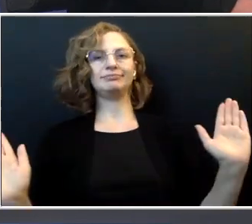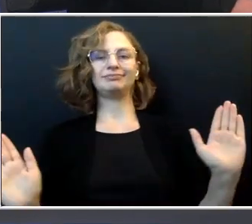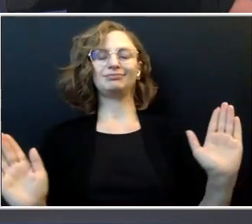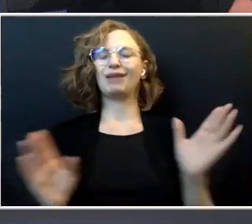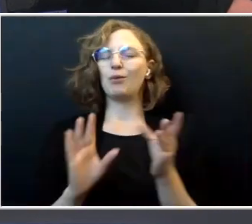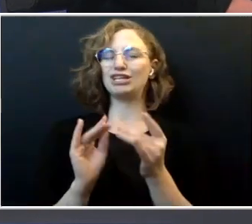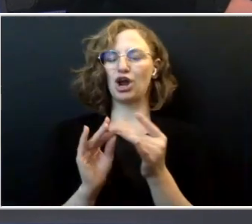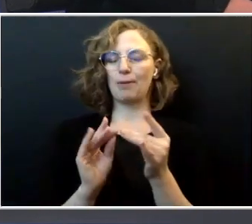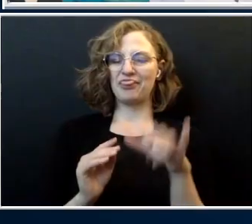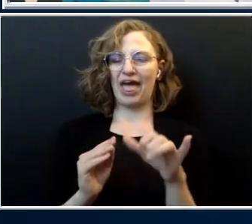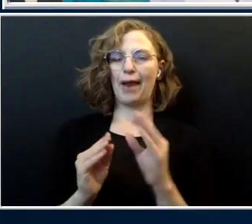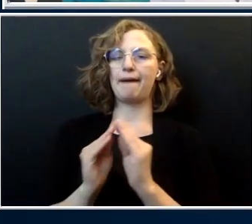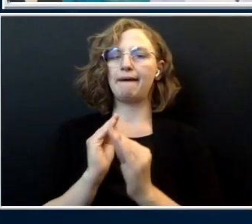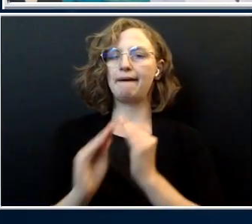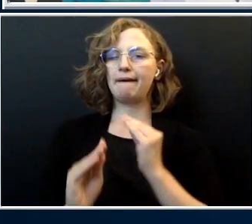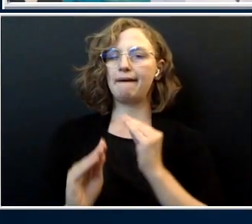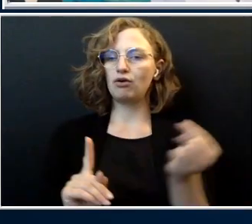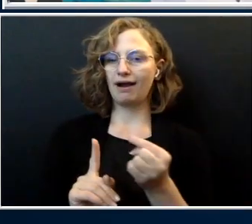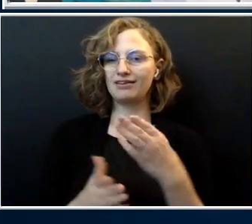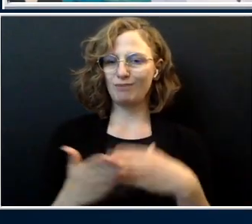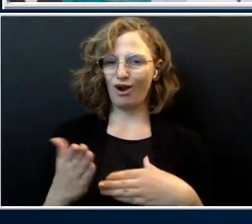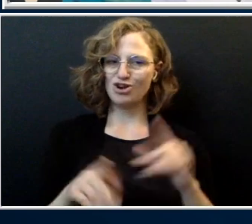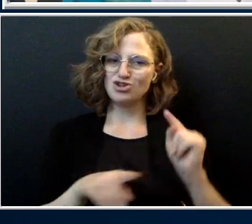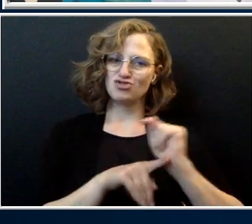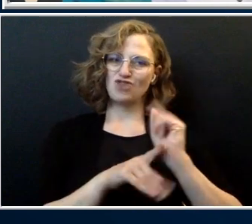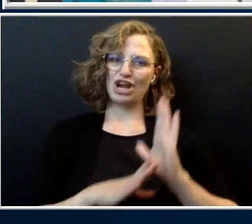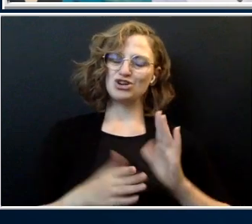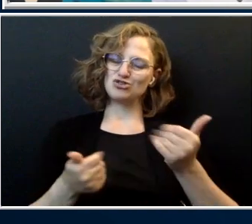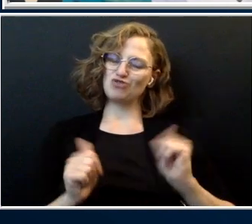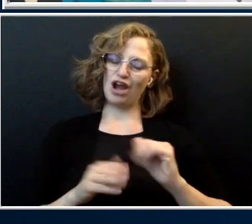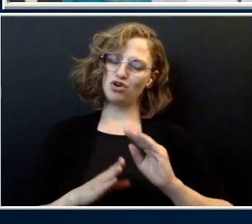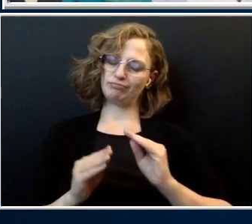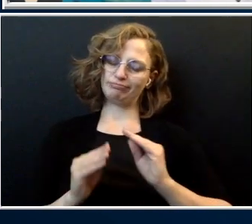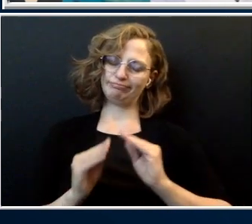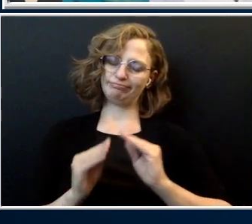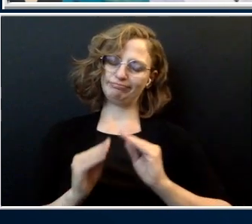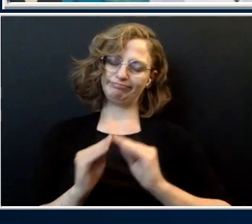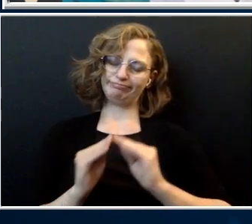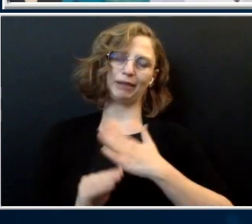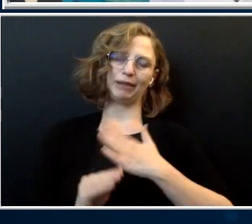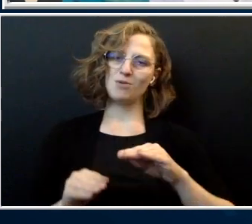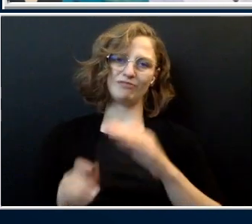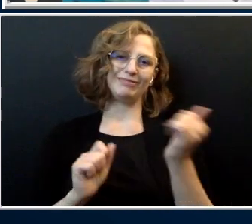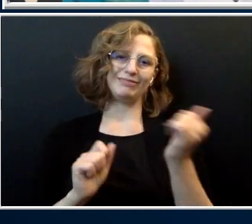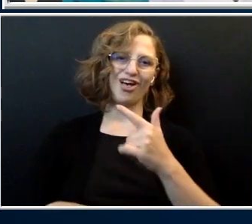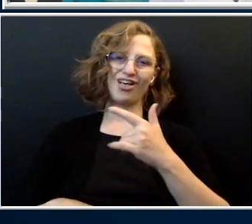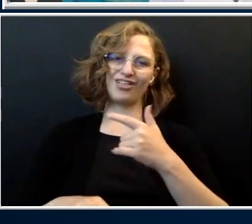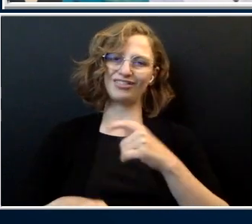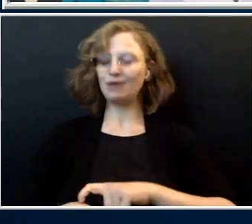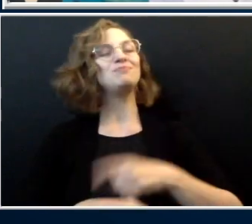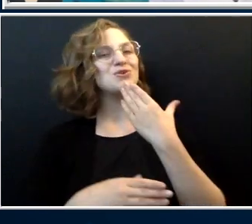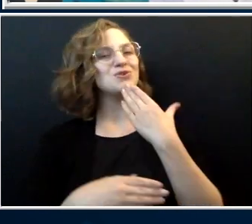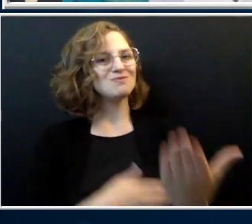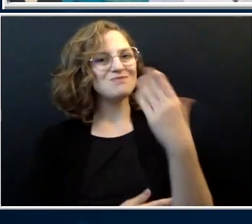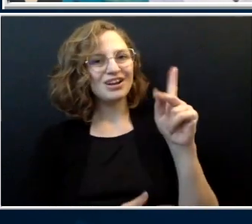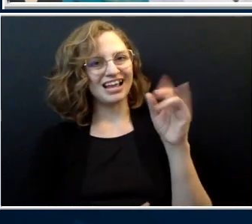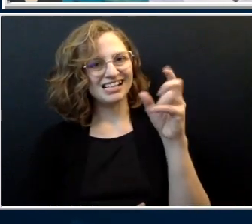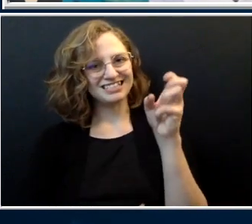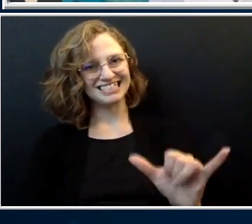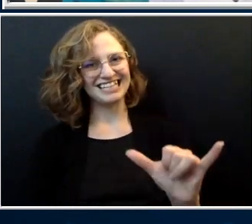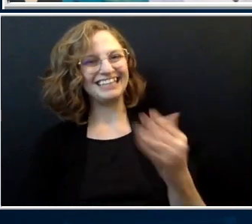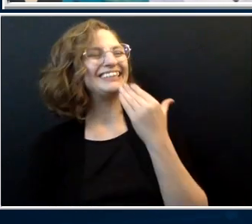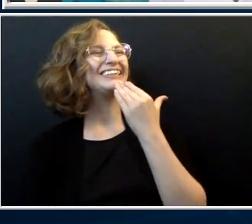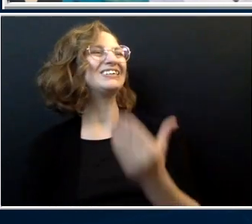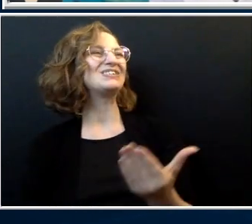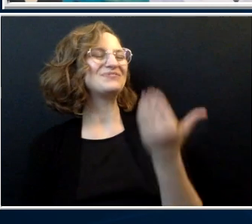Let's go out to personal trainer Kelsey Engett at the Sports and Performance Center. Good morning, Kelsey. Good morning. Hey, what have